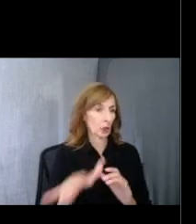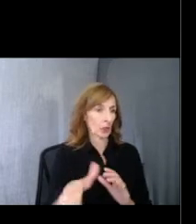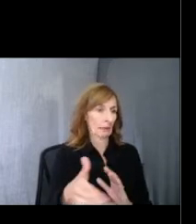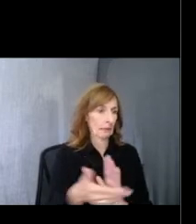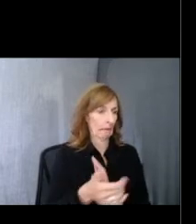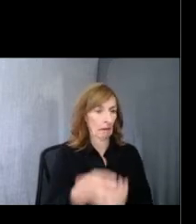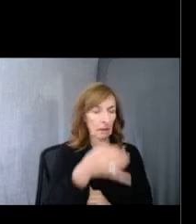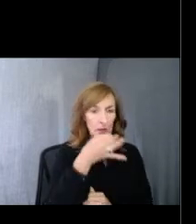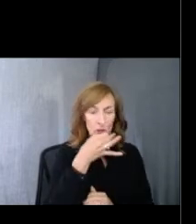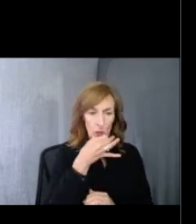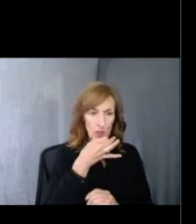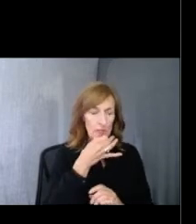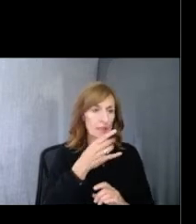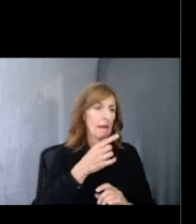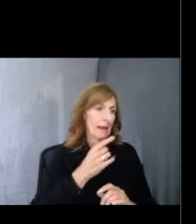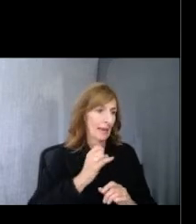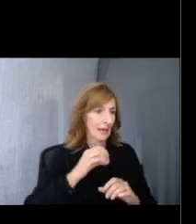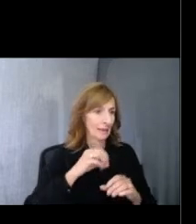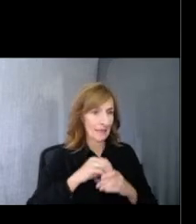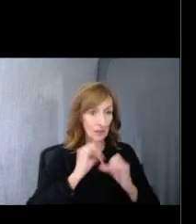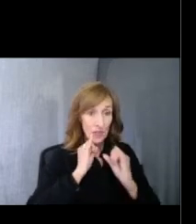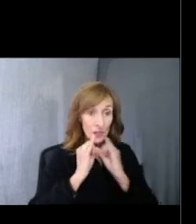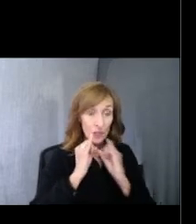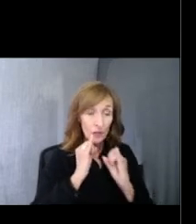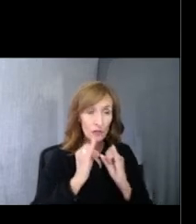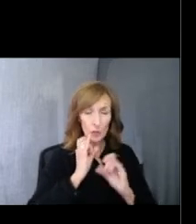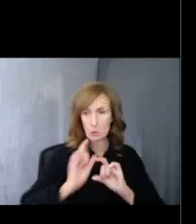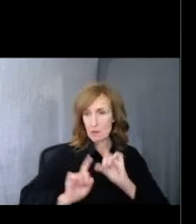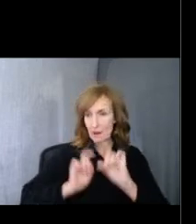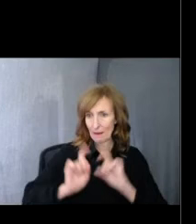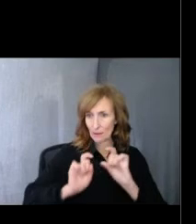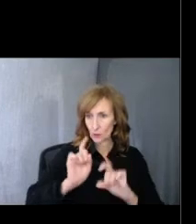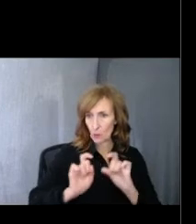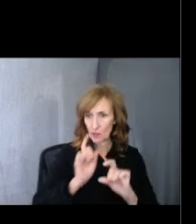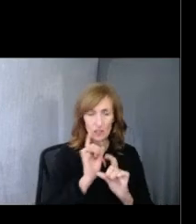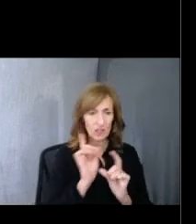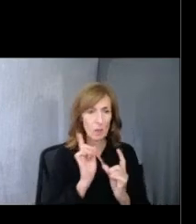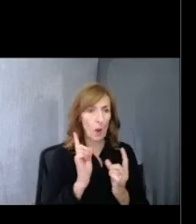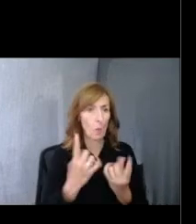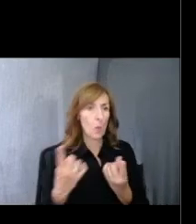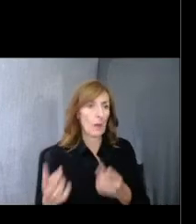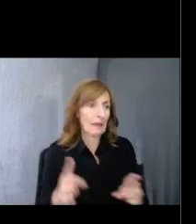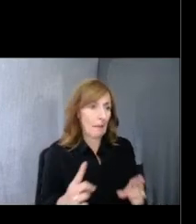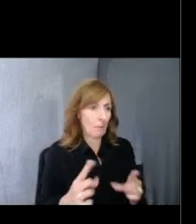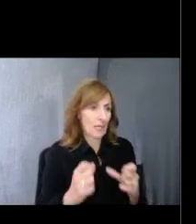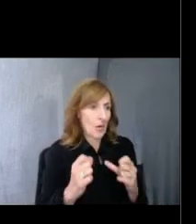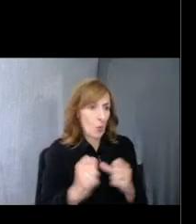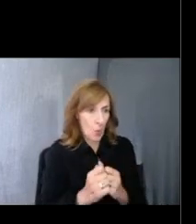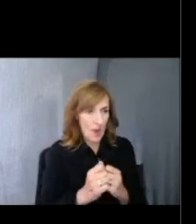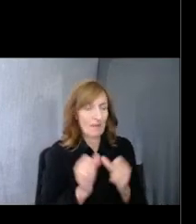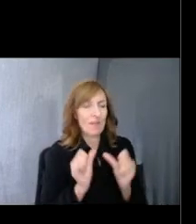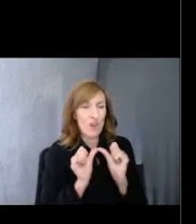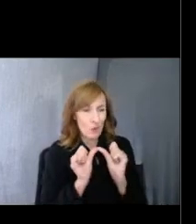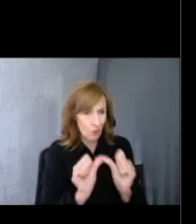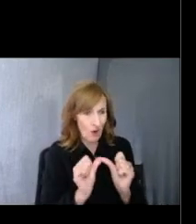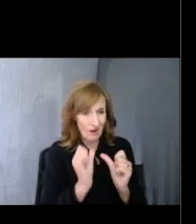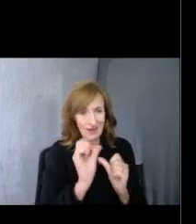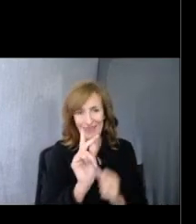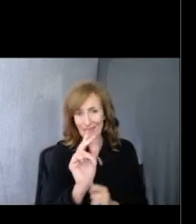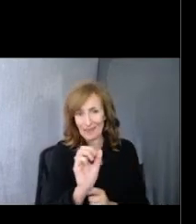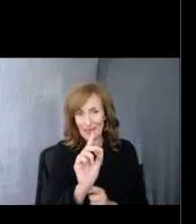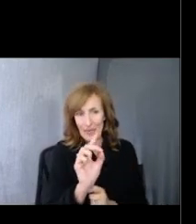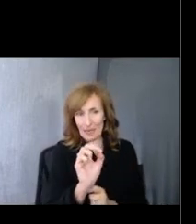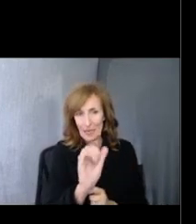about where we're heading with it. So wow, a lot of you. So I hope you guys can see that poll that 87% of you